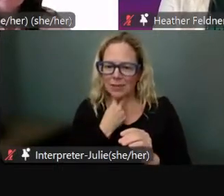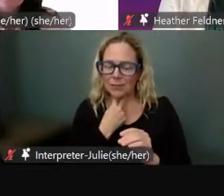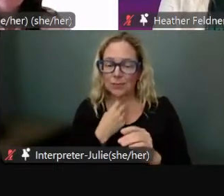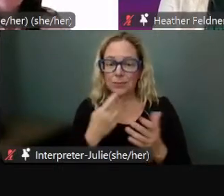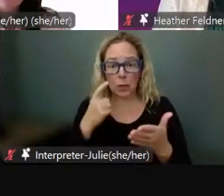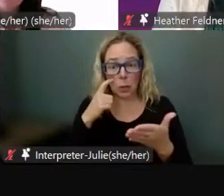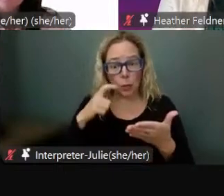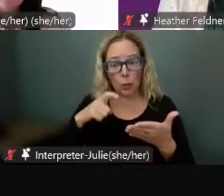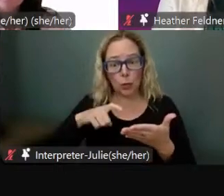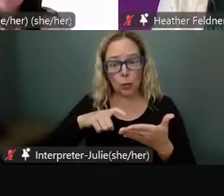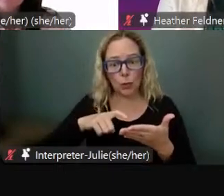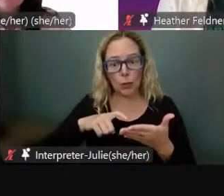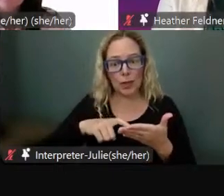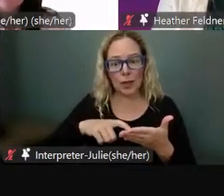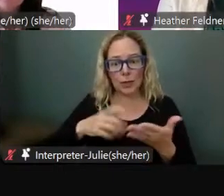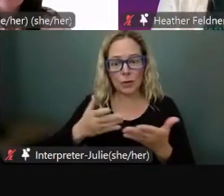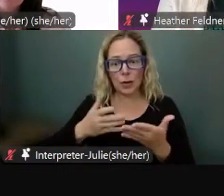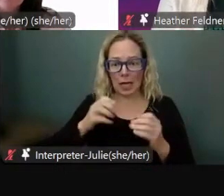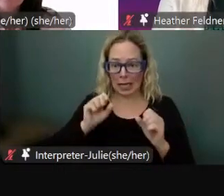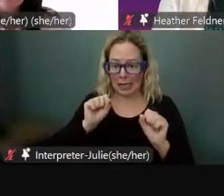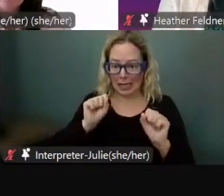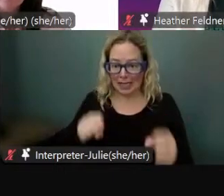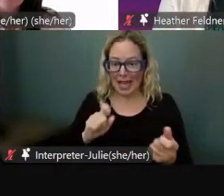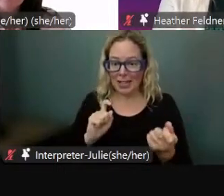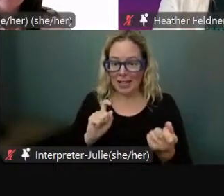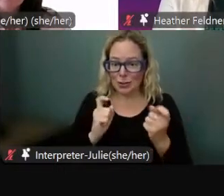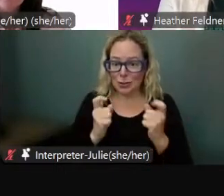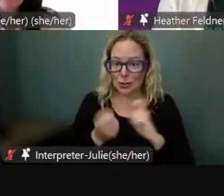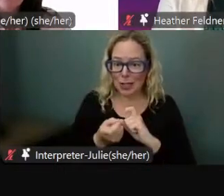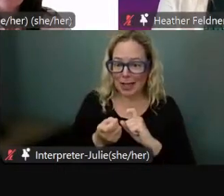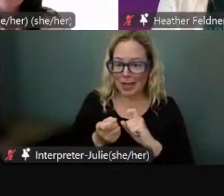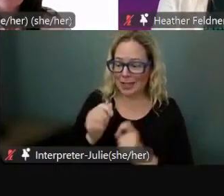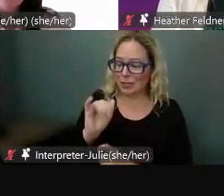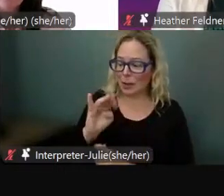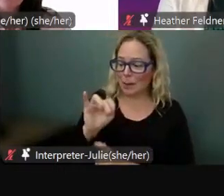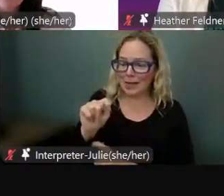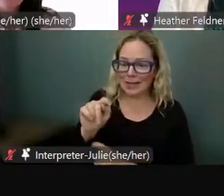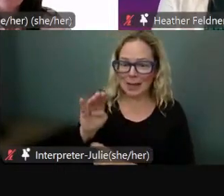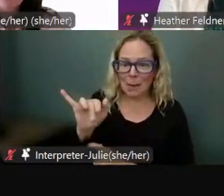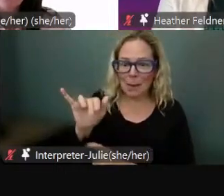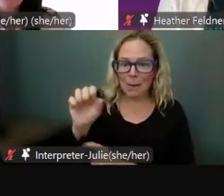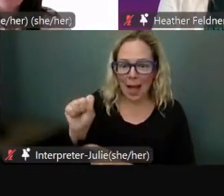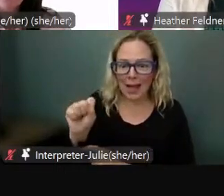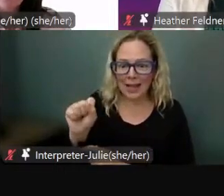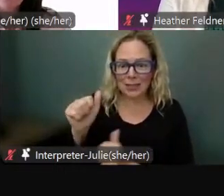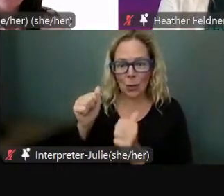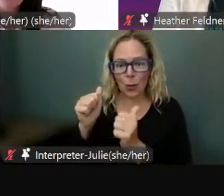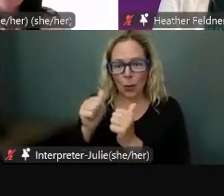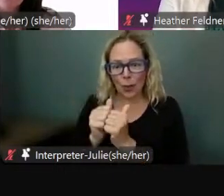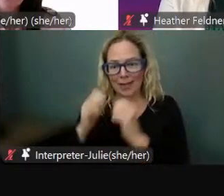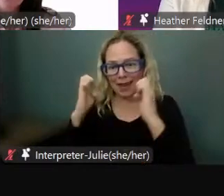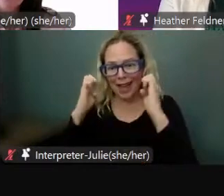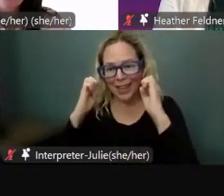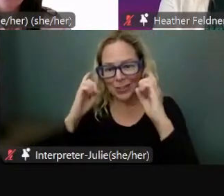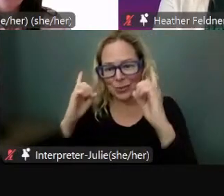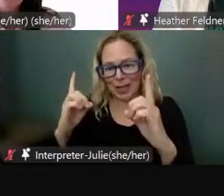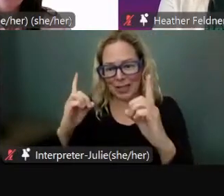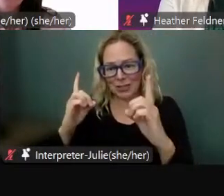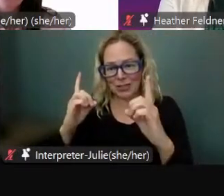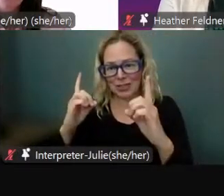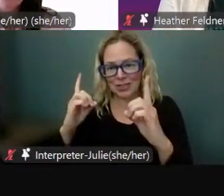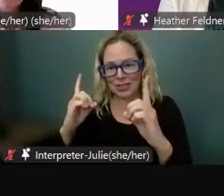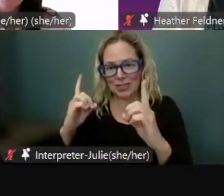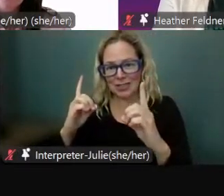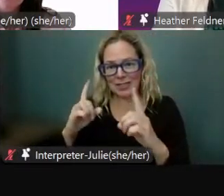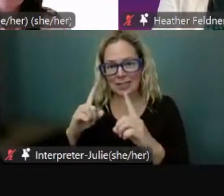to change explicit bias through education exposure, and two, that it is demonstrably harder